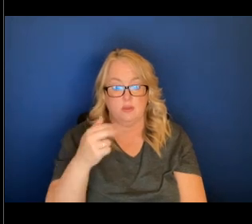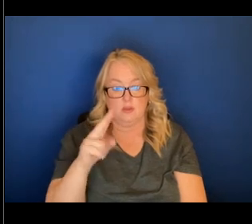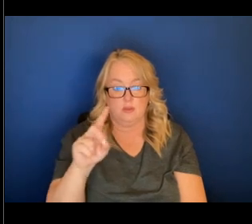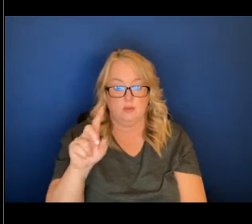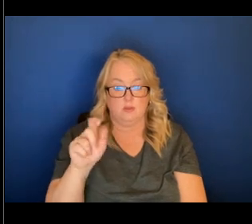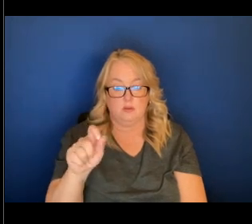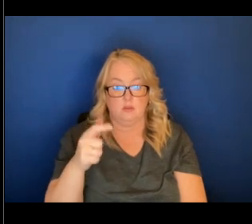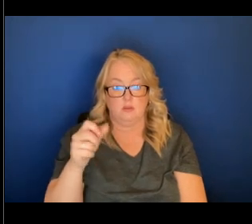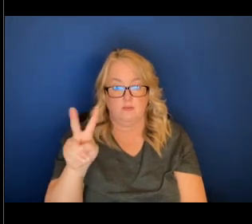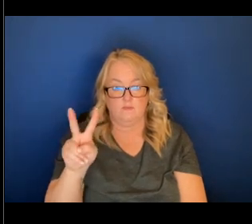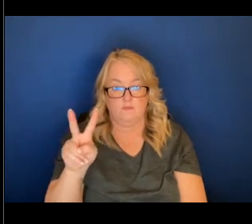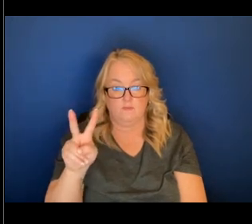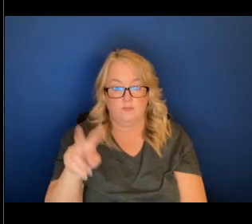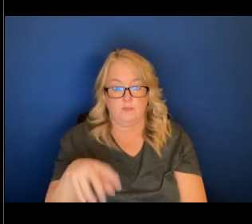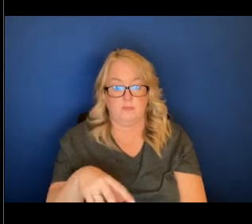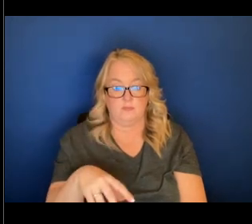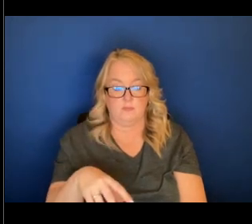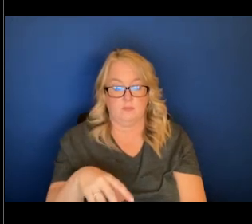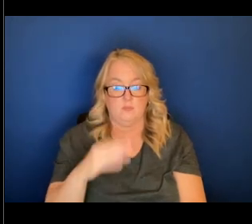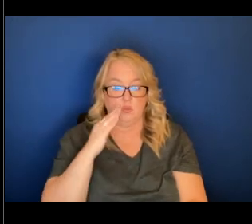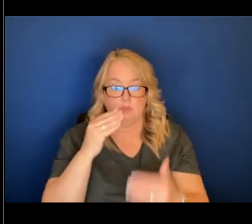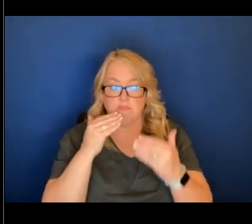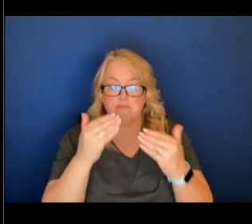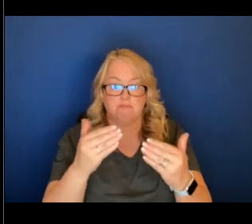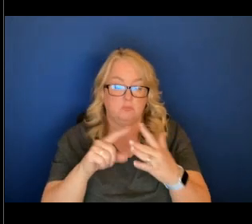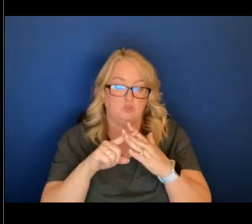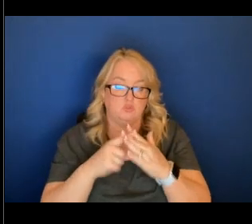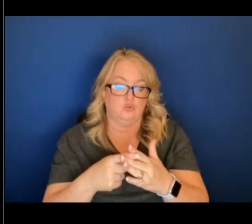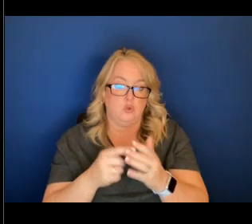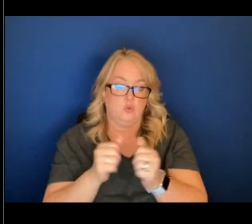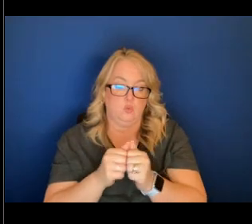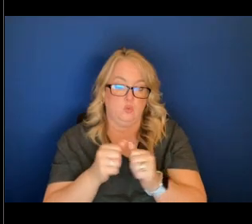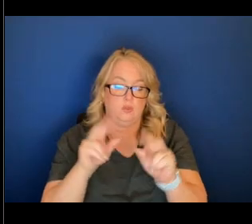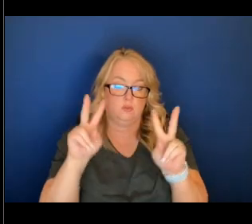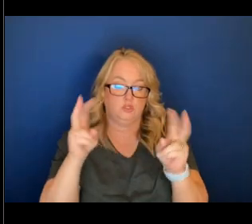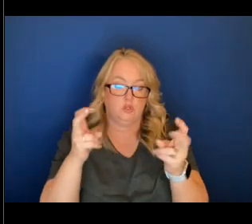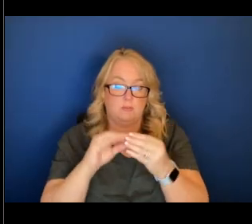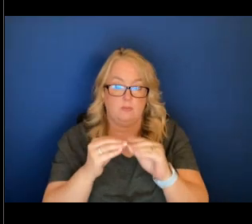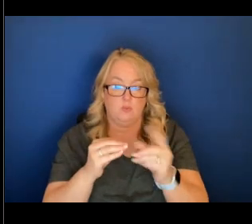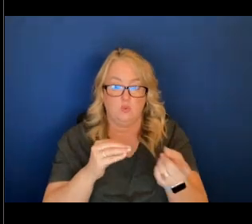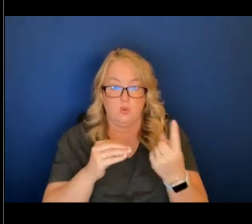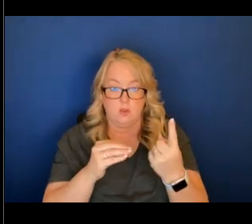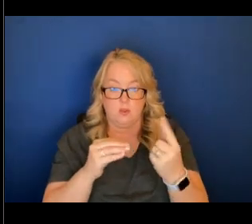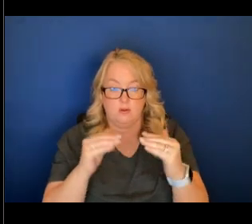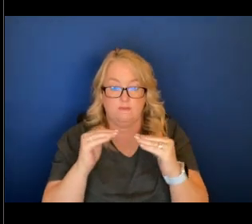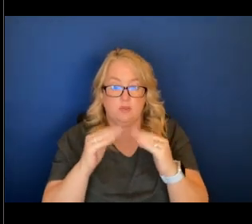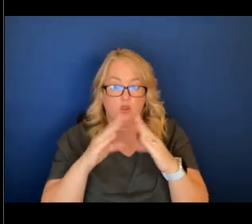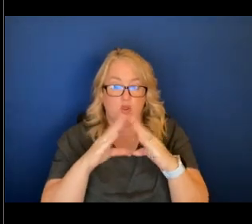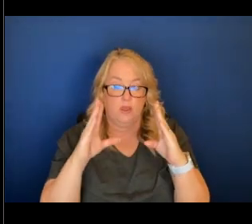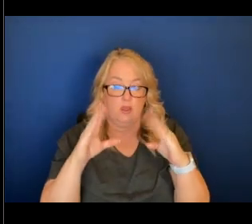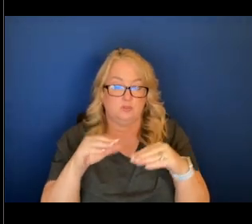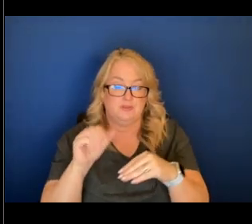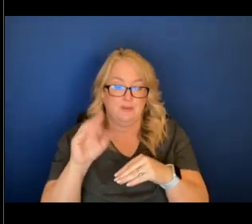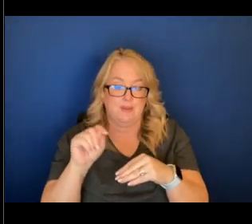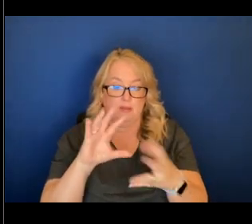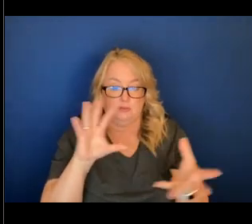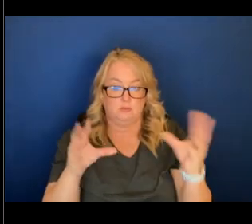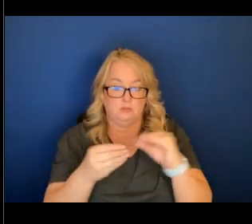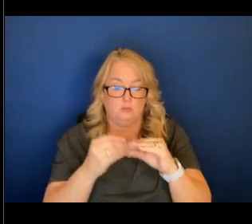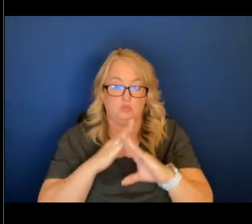fairhousingfirst@hud.gov. And so let's get right into topic 1. Fair Housing Act Overview